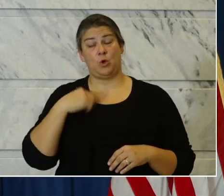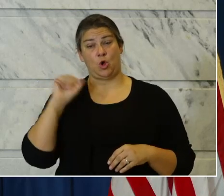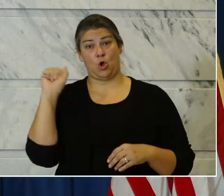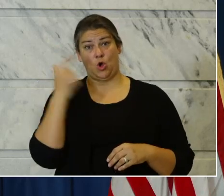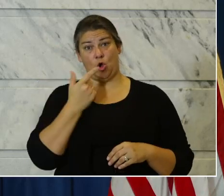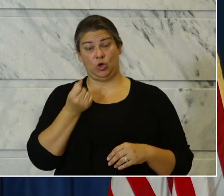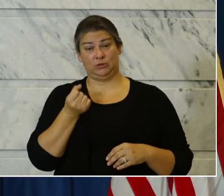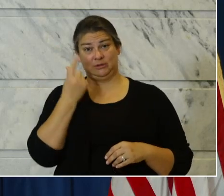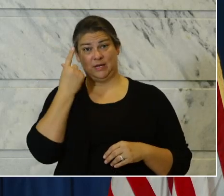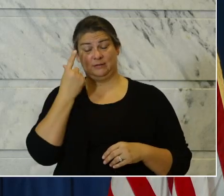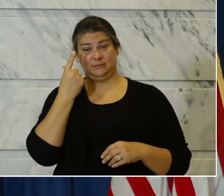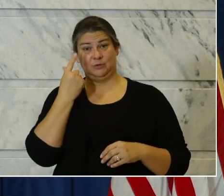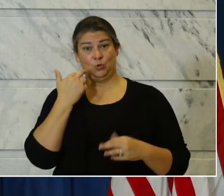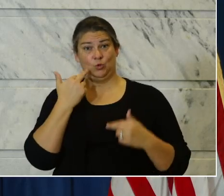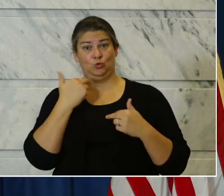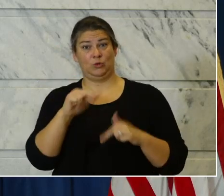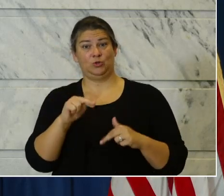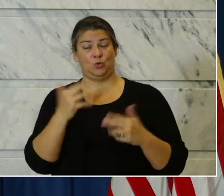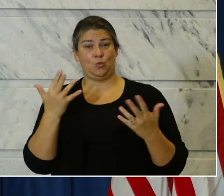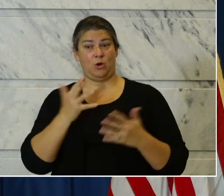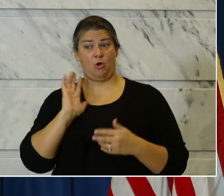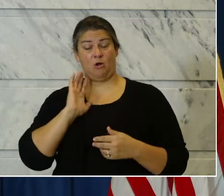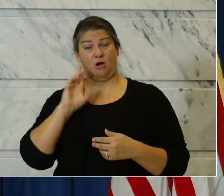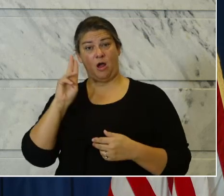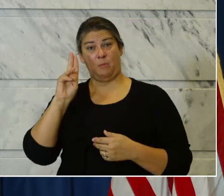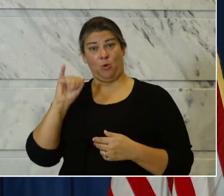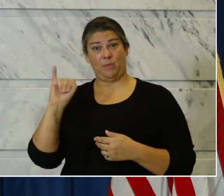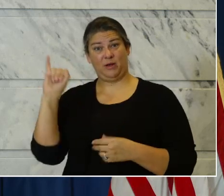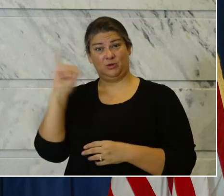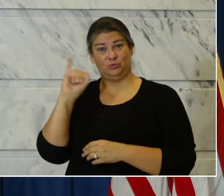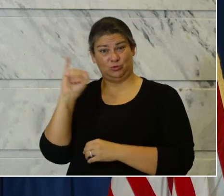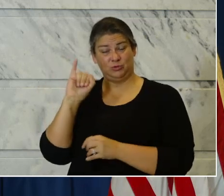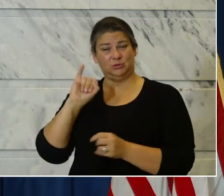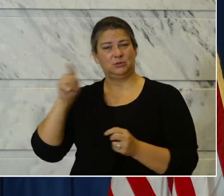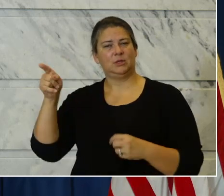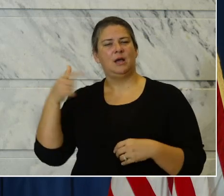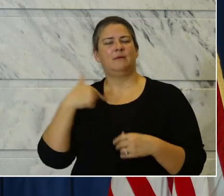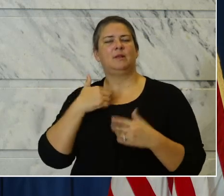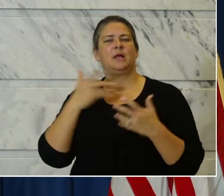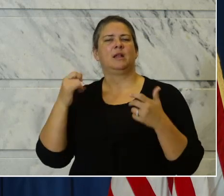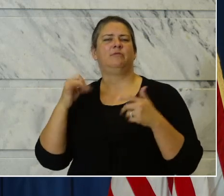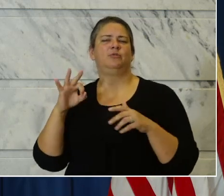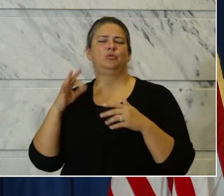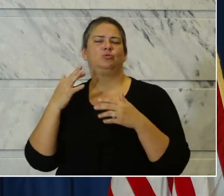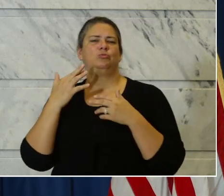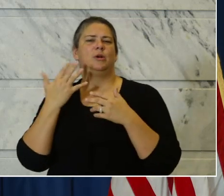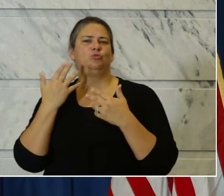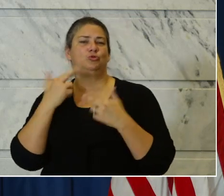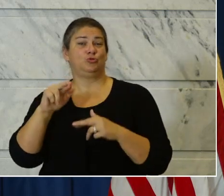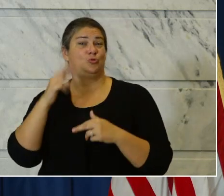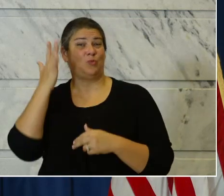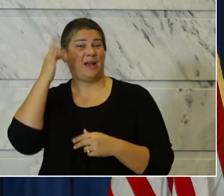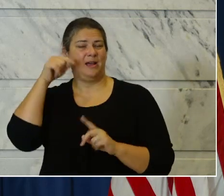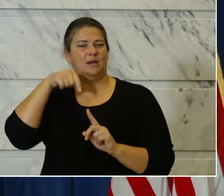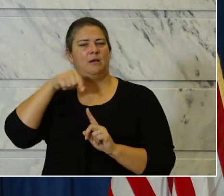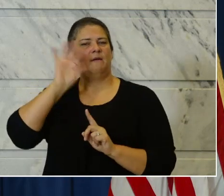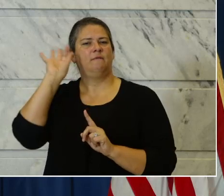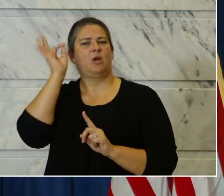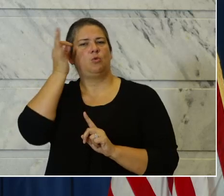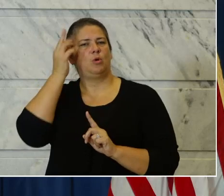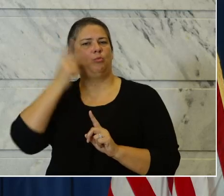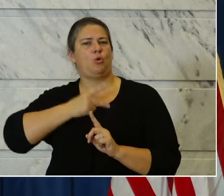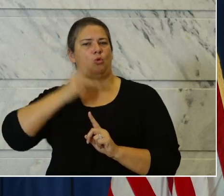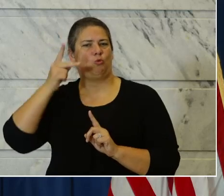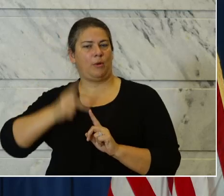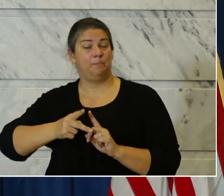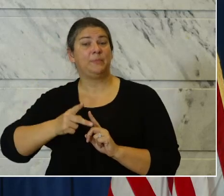understand the constraints that our Office of Unemployment Insurance works under. This is essentially a federal program. There are some state